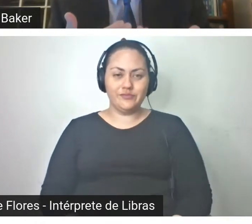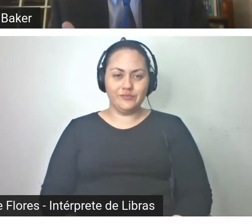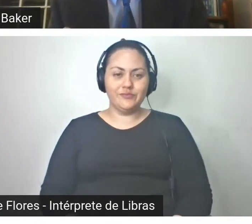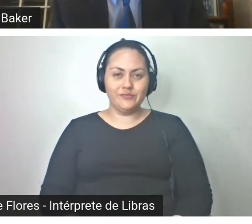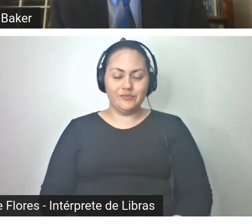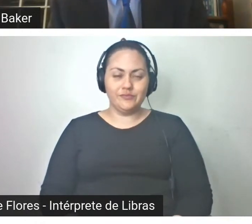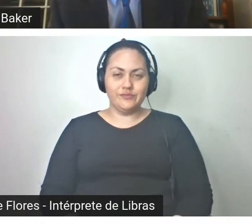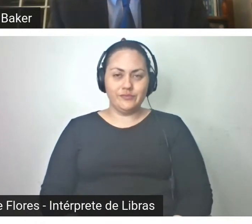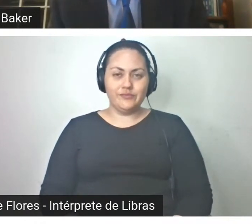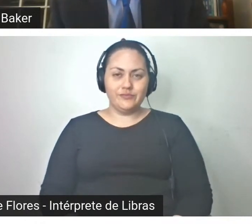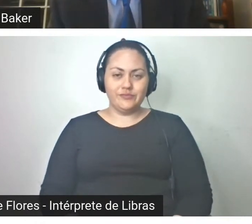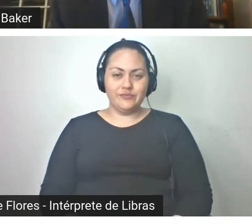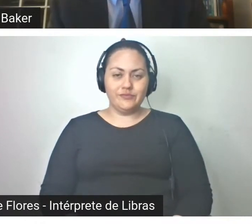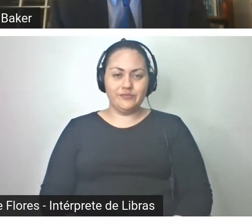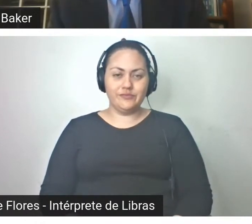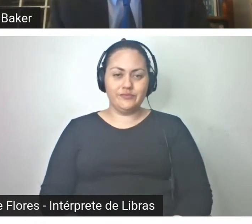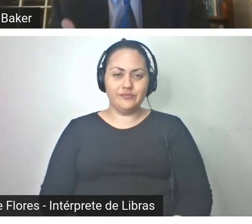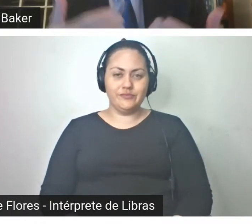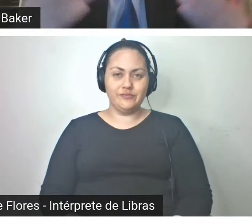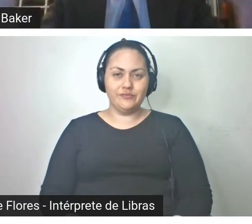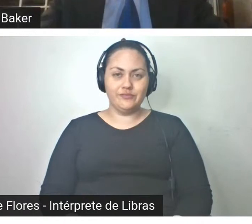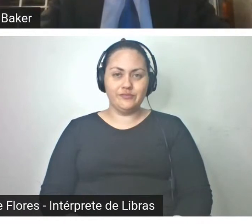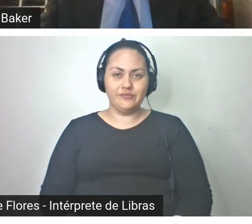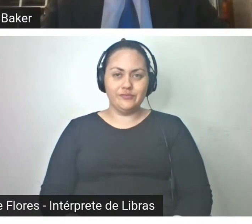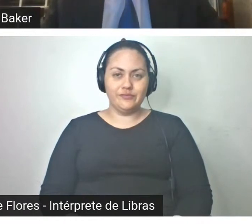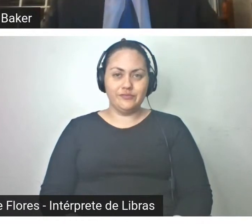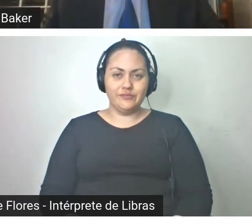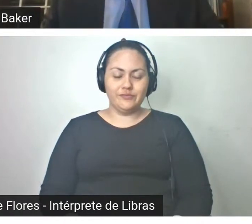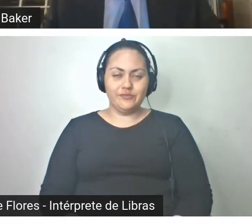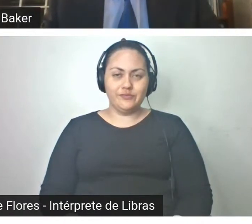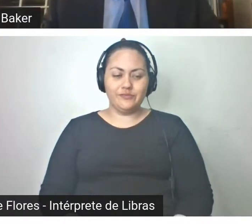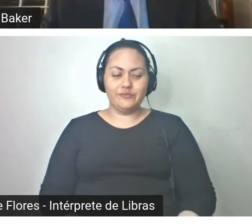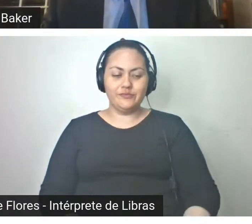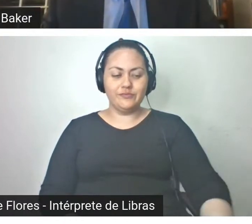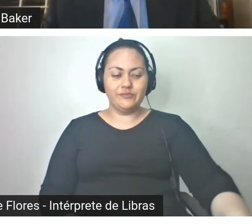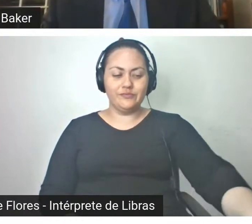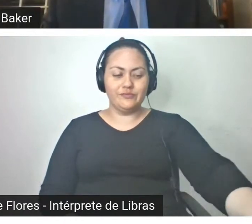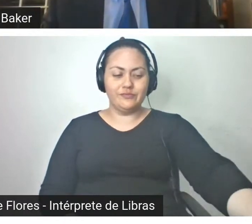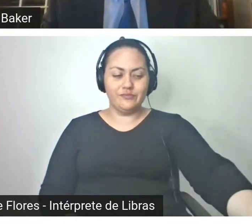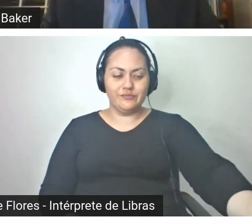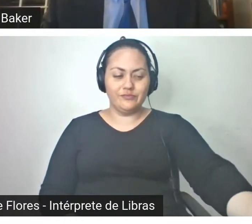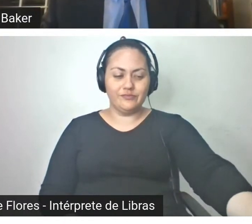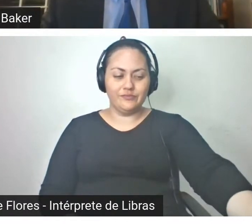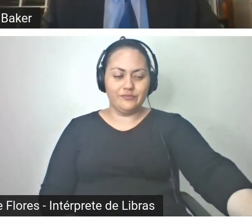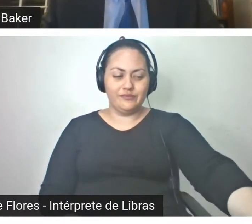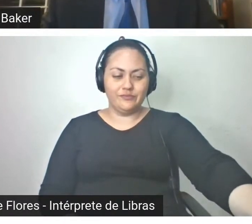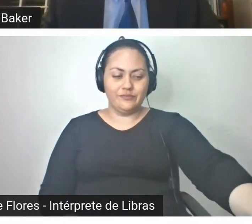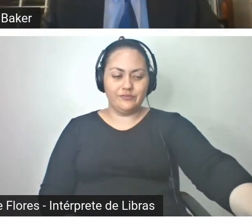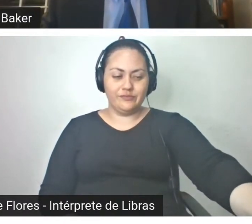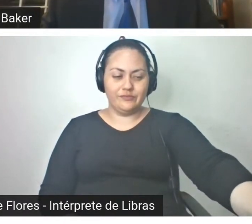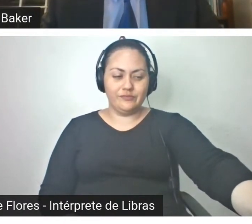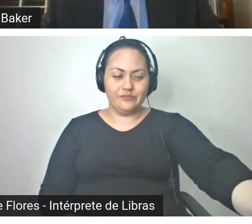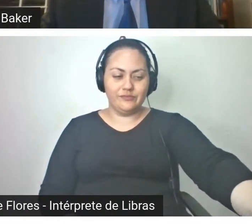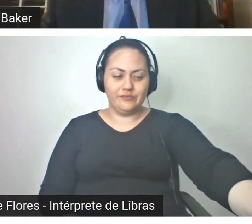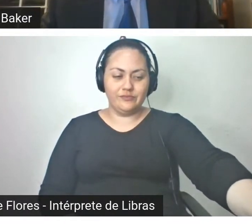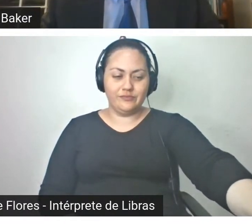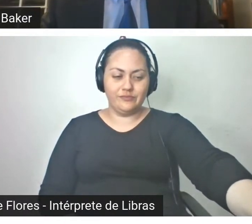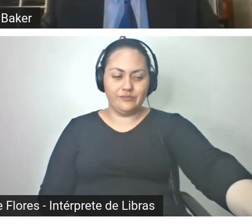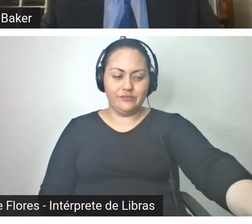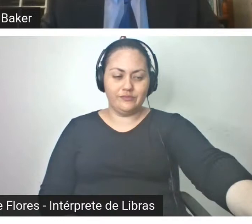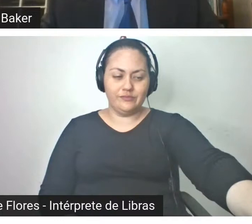those experiences as if those are the broad public experiences when they are certainly